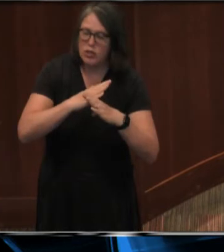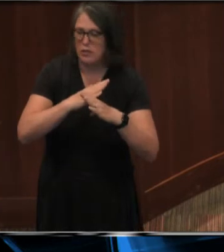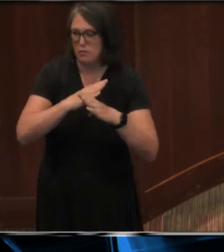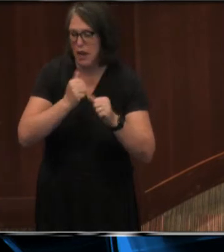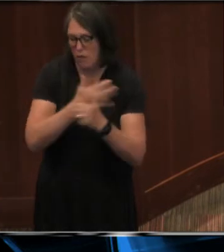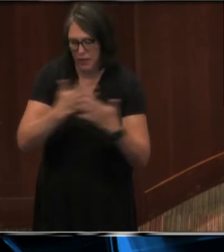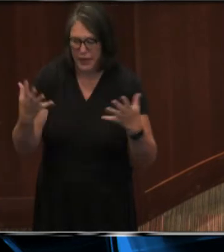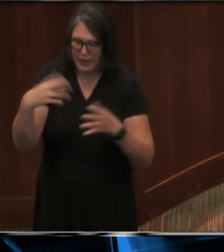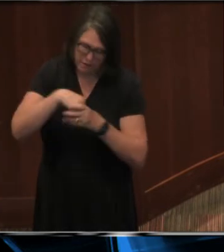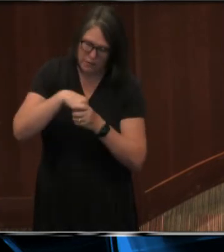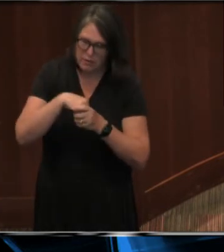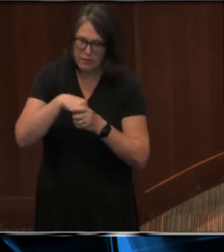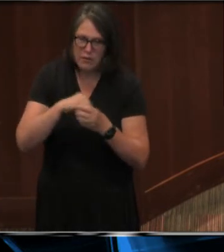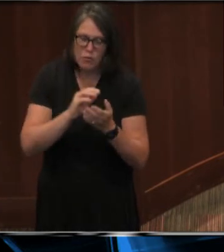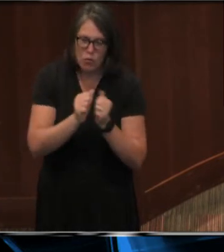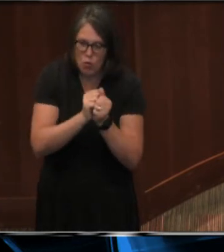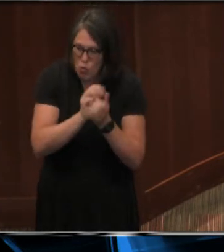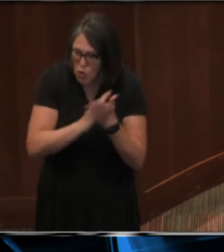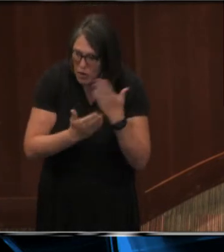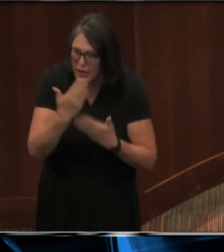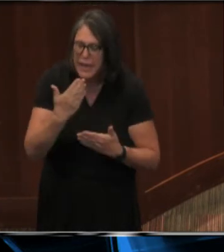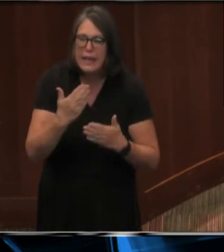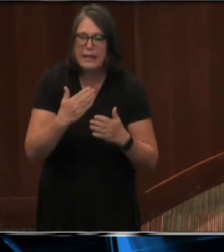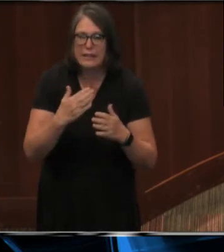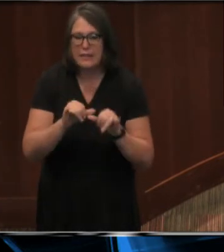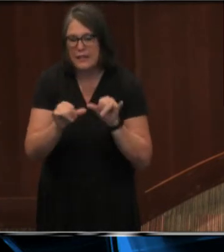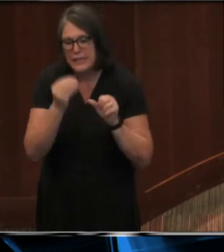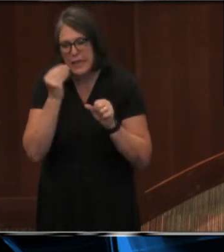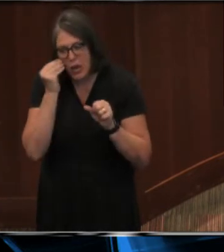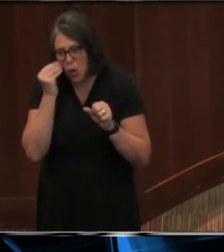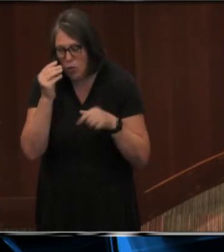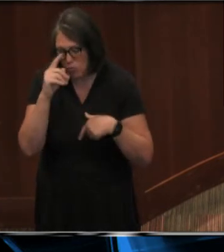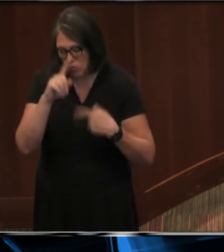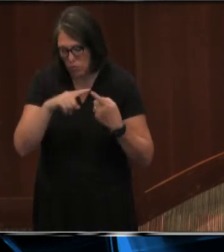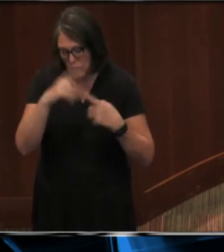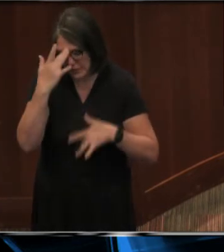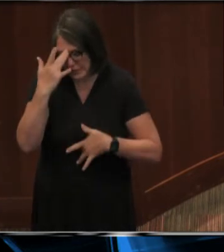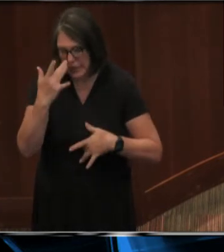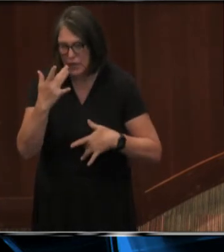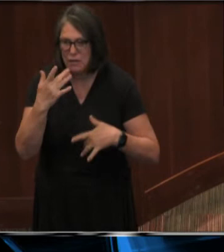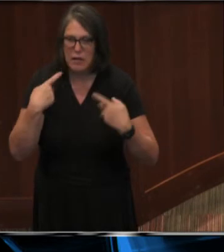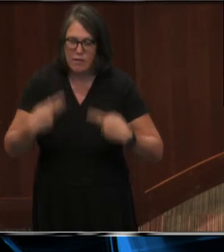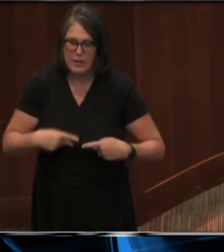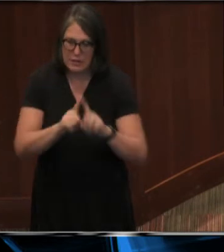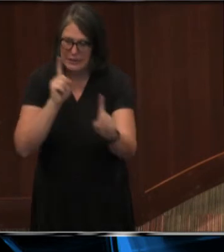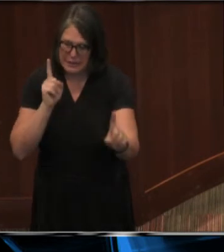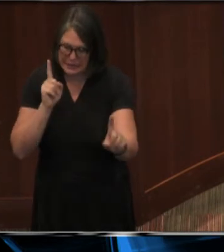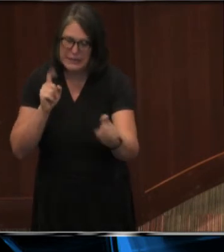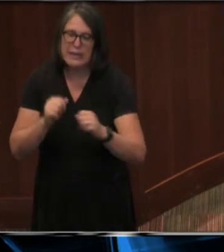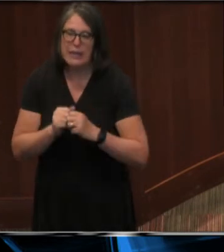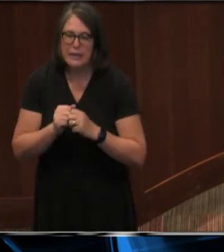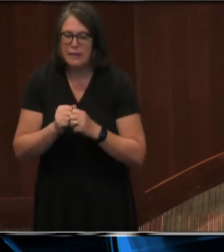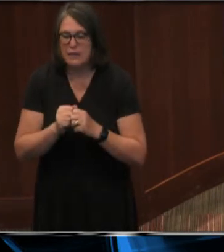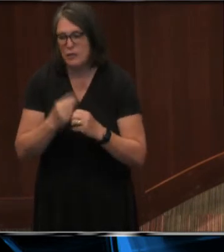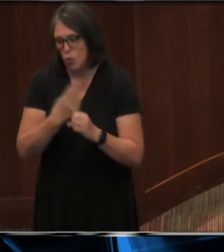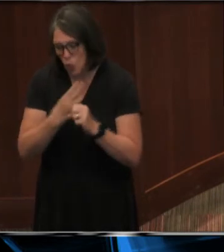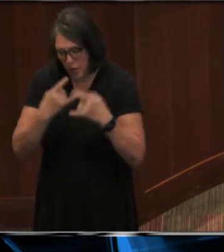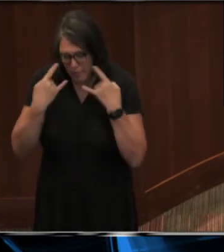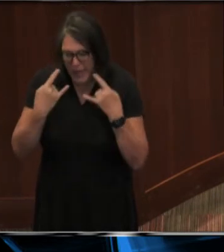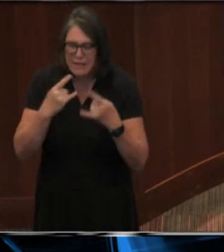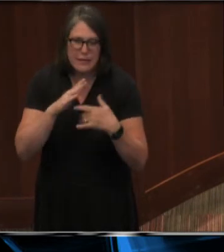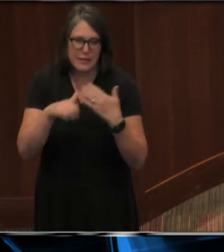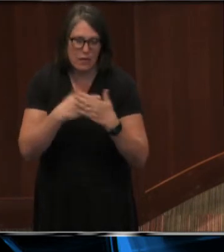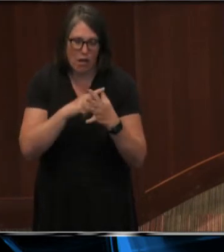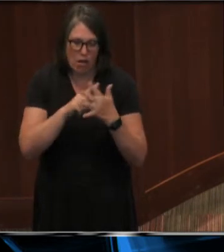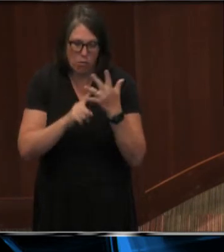in combination, whether it's washing your hands, staying home when you're sick, physical distancing, wearing a mask. It's